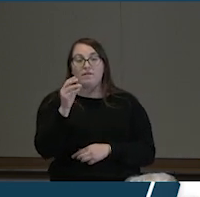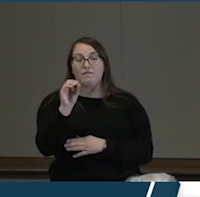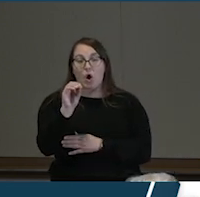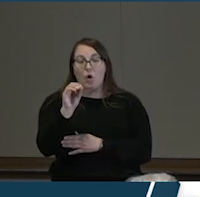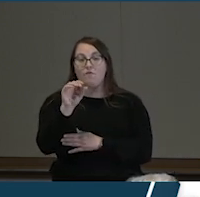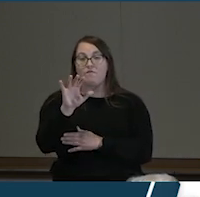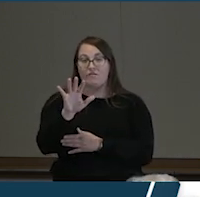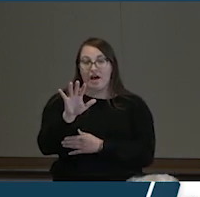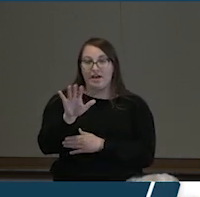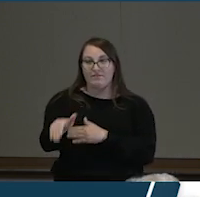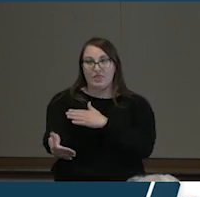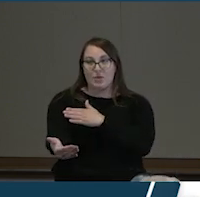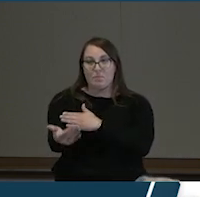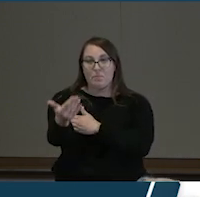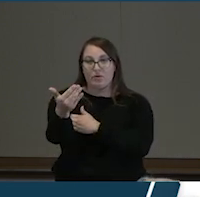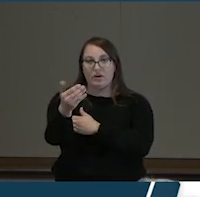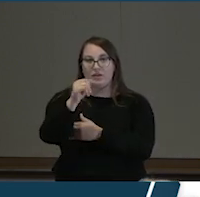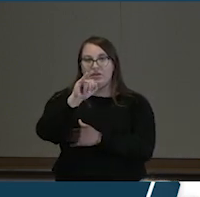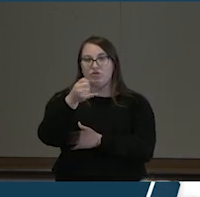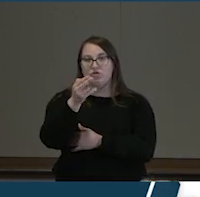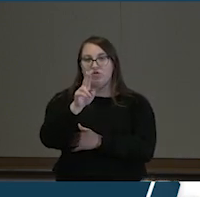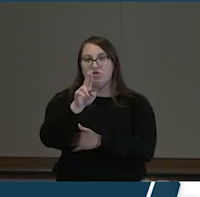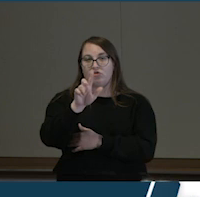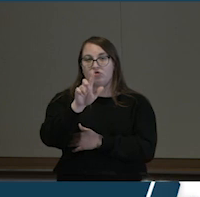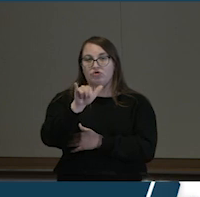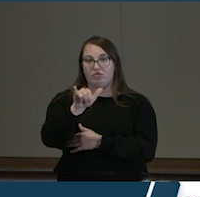a.m. July 1st.